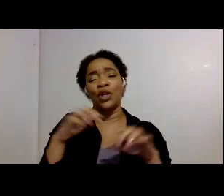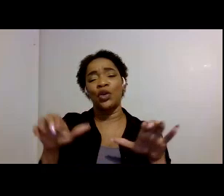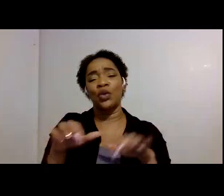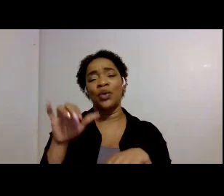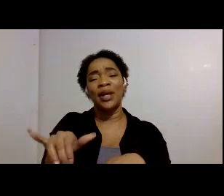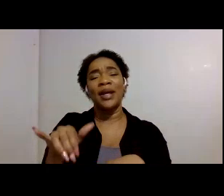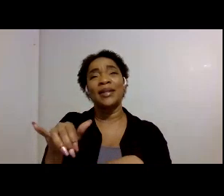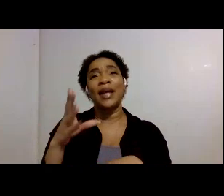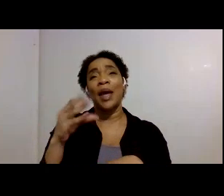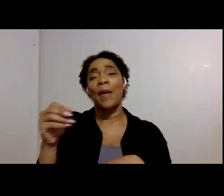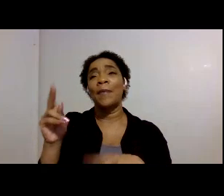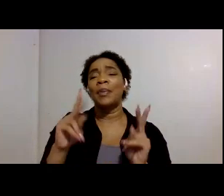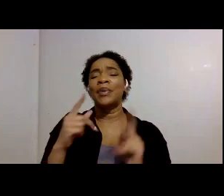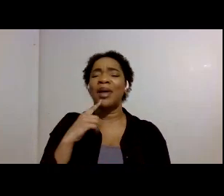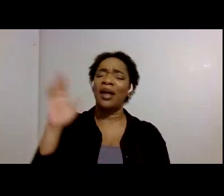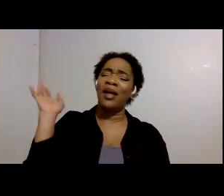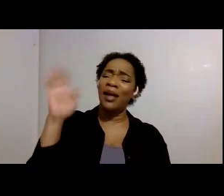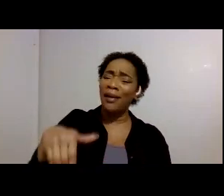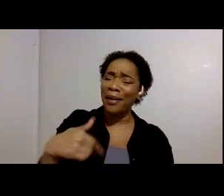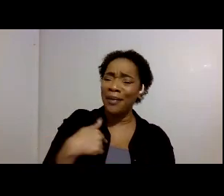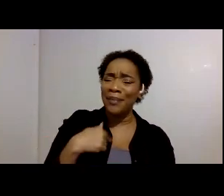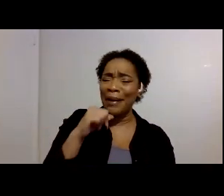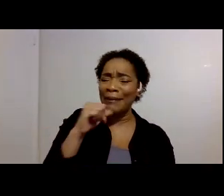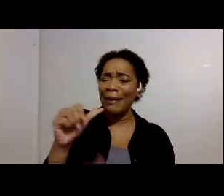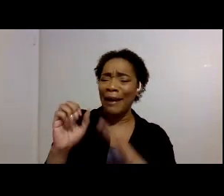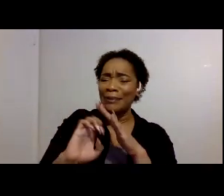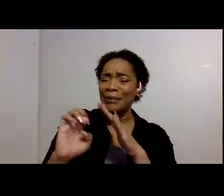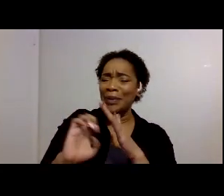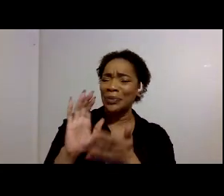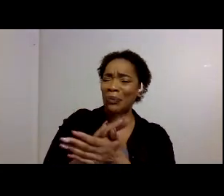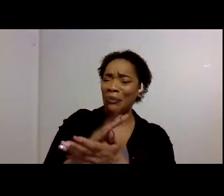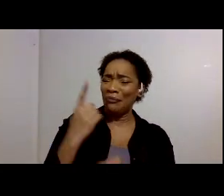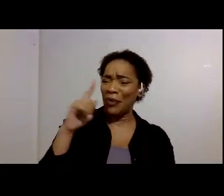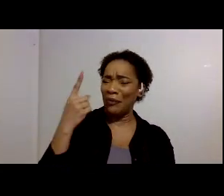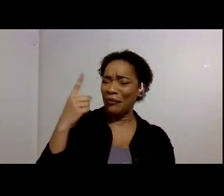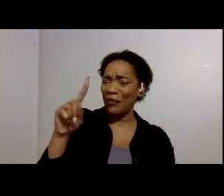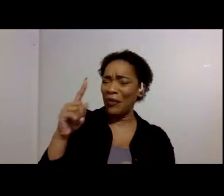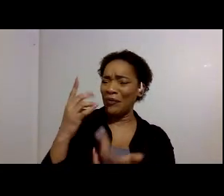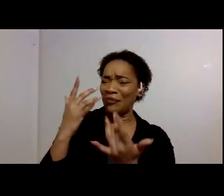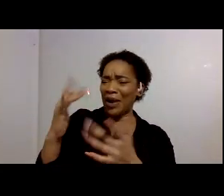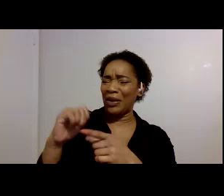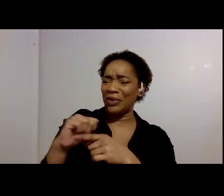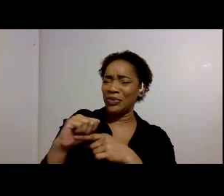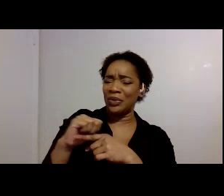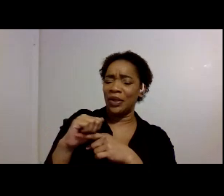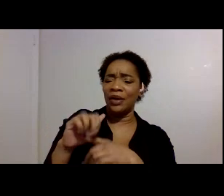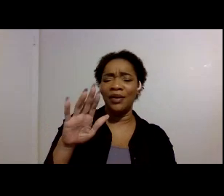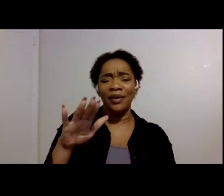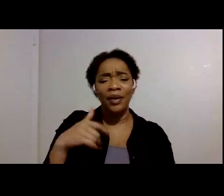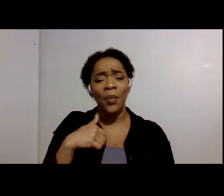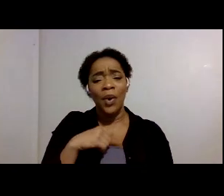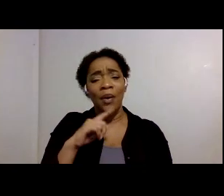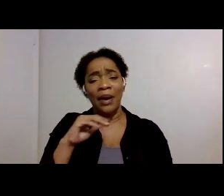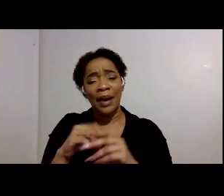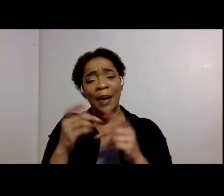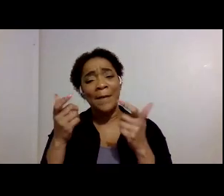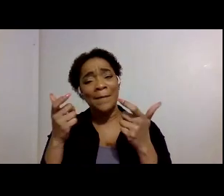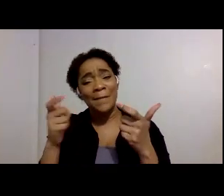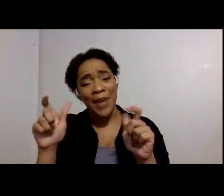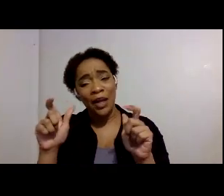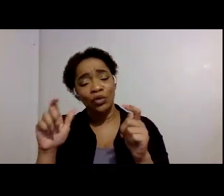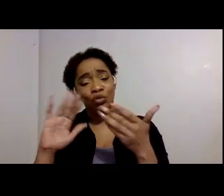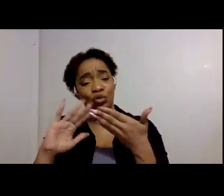What are we in middle school? Why are we doing fire drills? We're in a major metropolitan city with